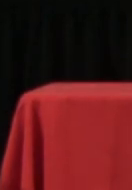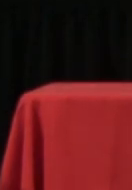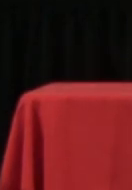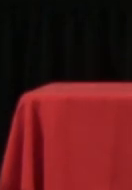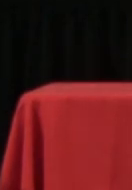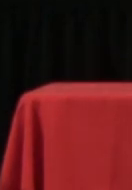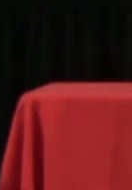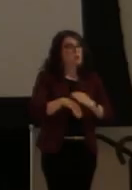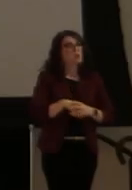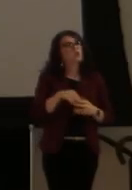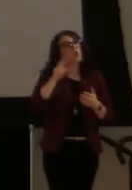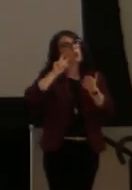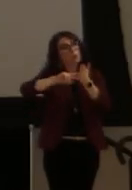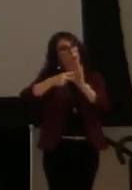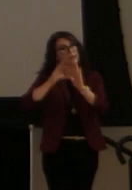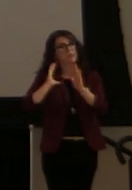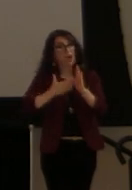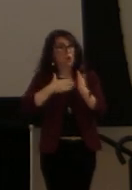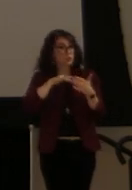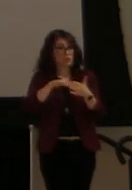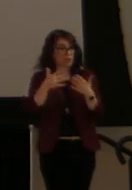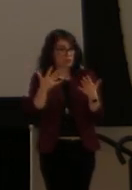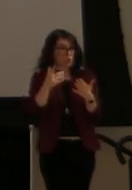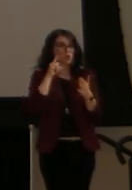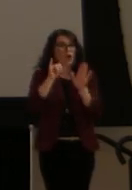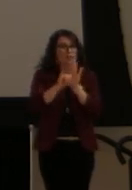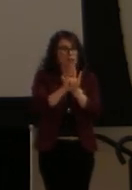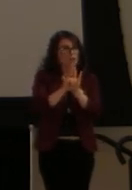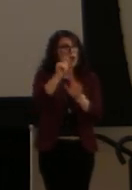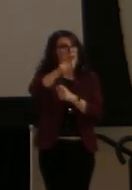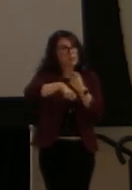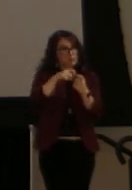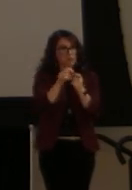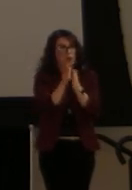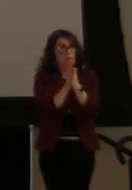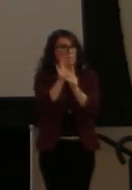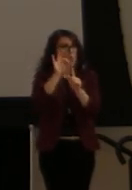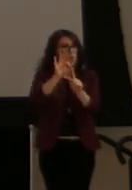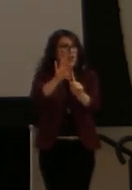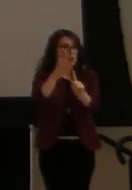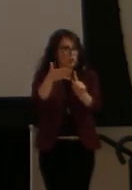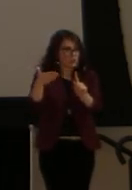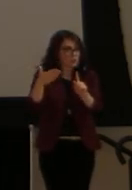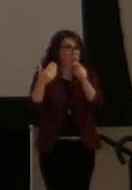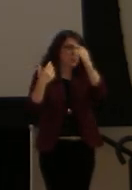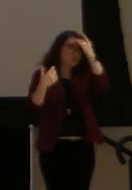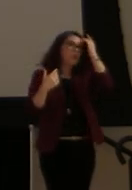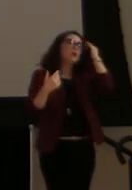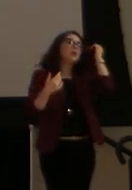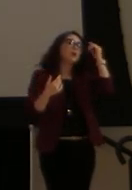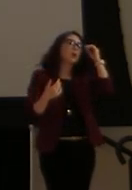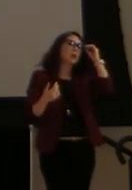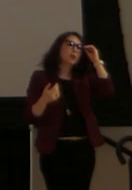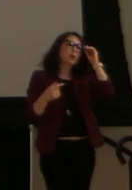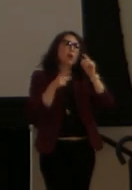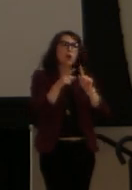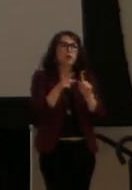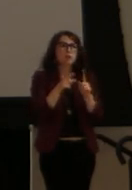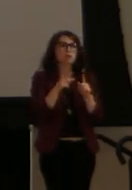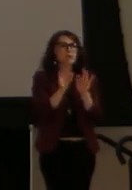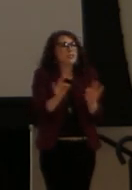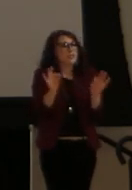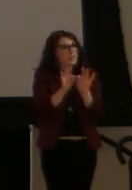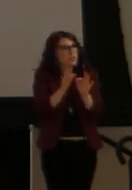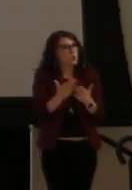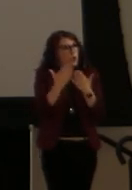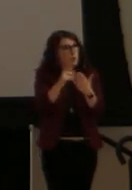So the purpose of our study was to identify those motivators and those really key